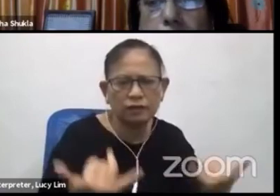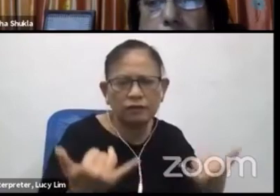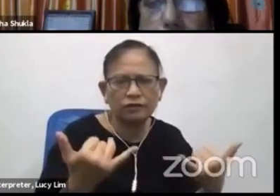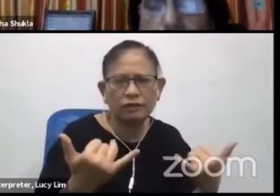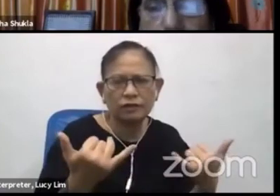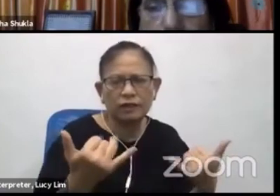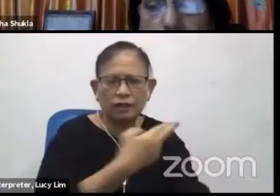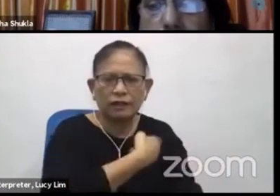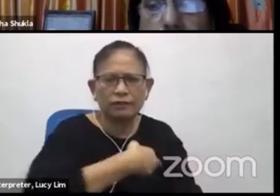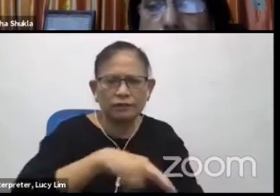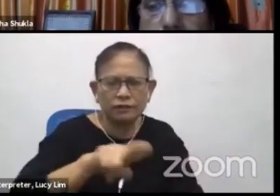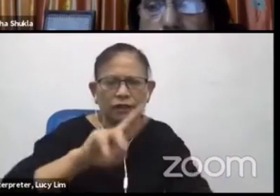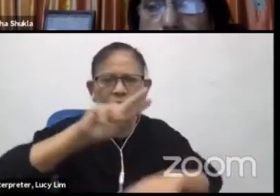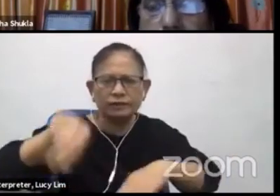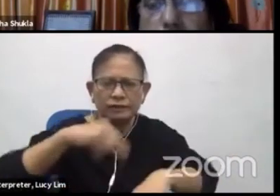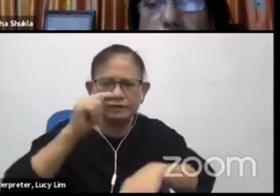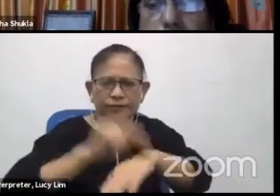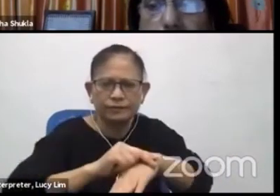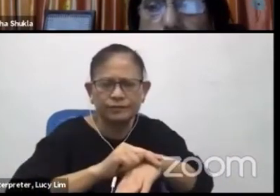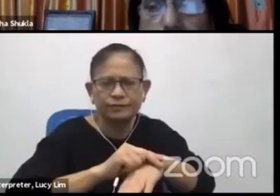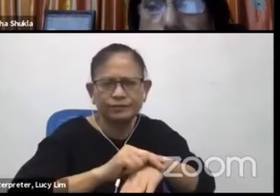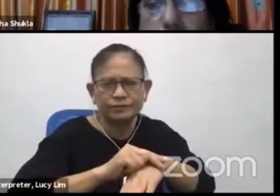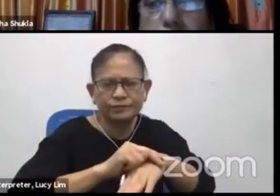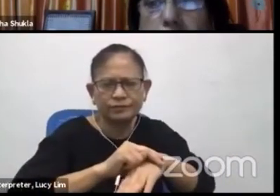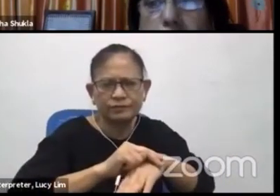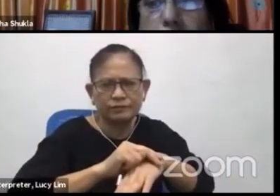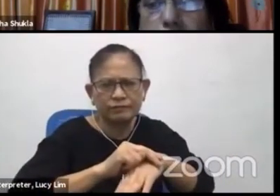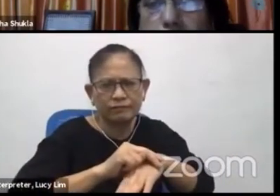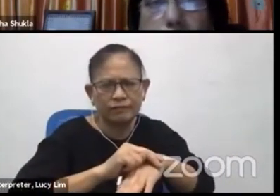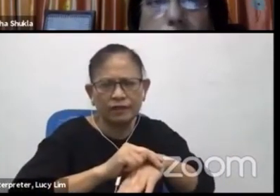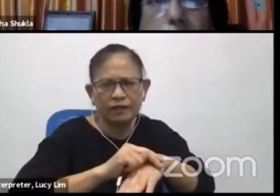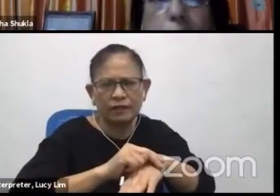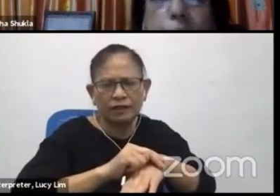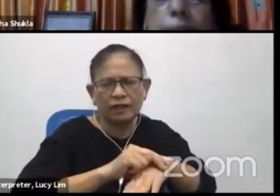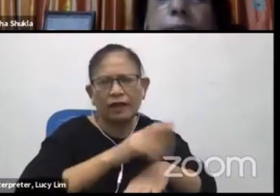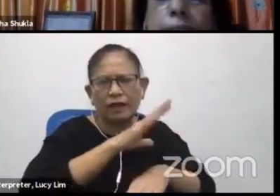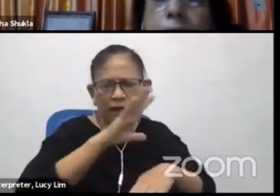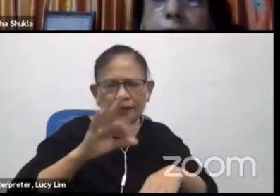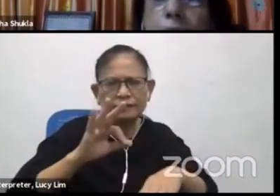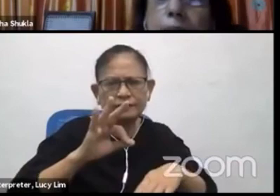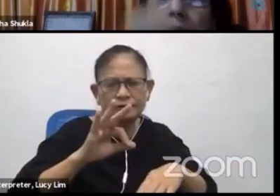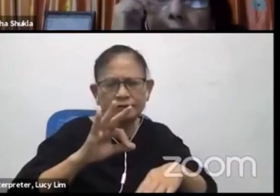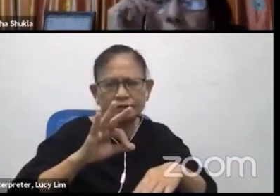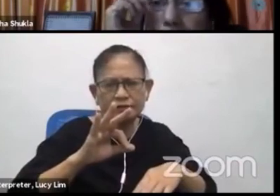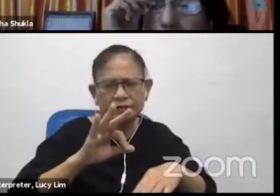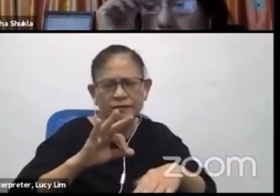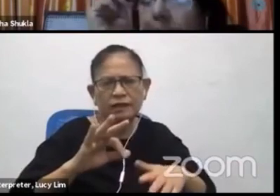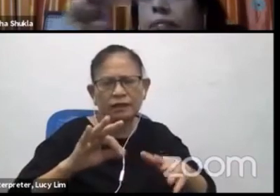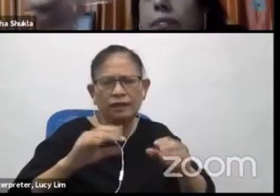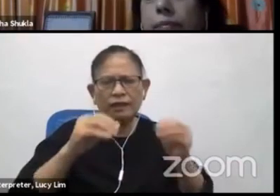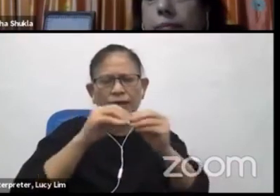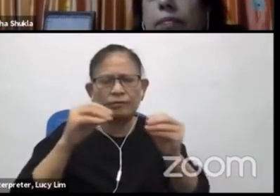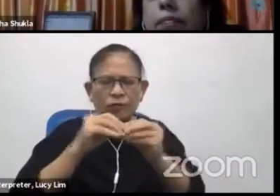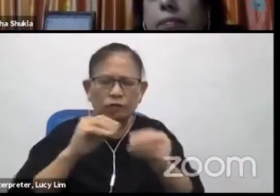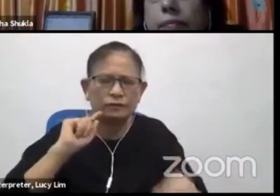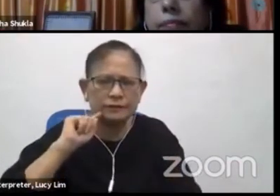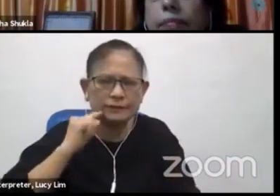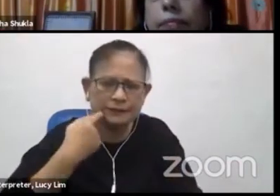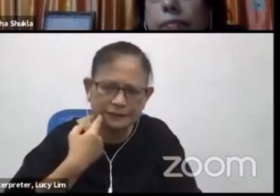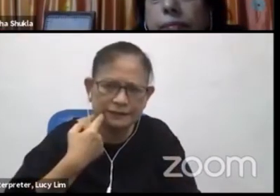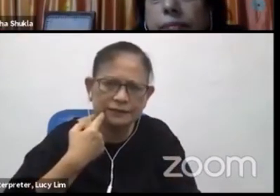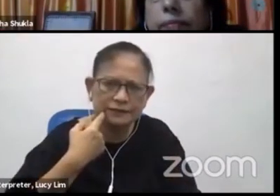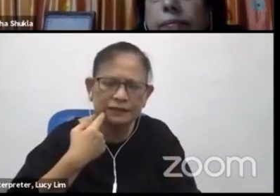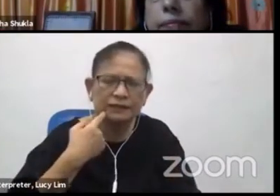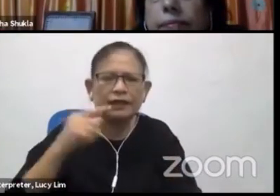religion and nationalism, and my presentation also, what I talked about, is actually becoming a more serious concern in context of